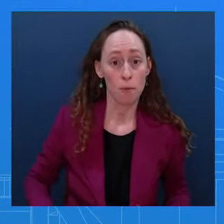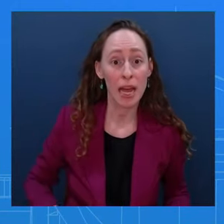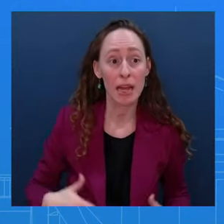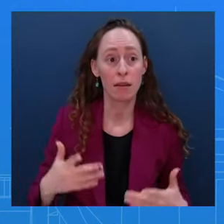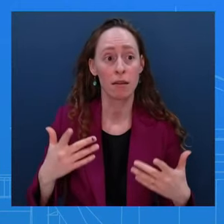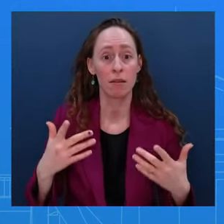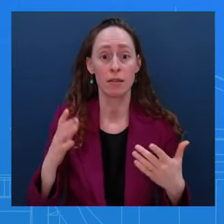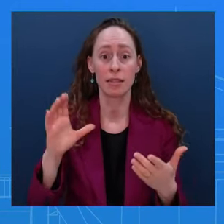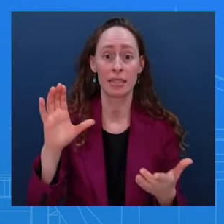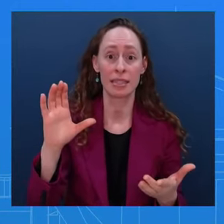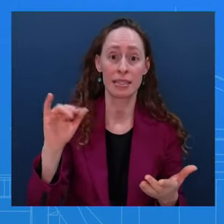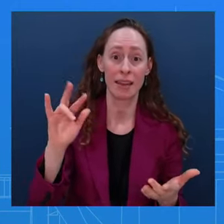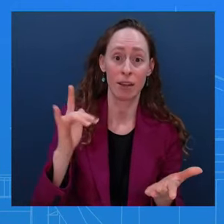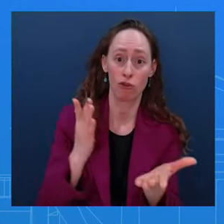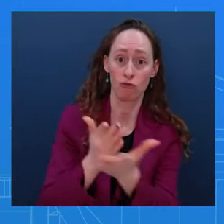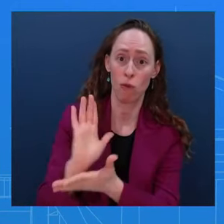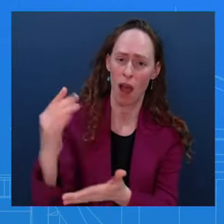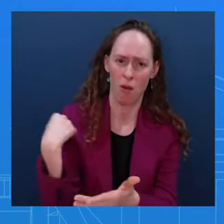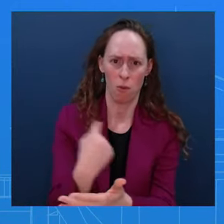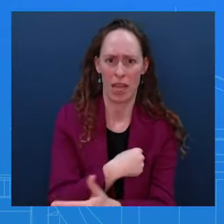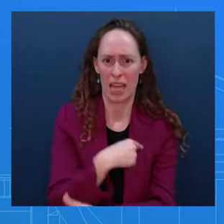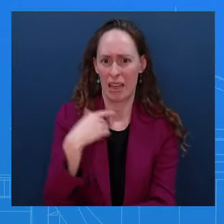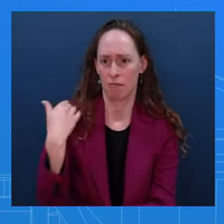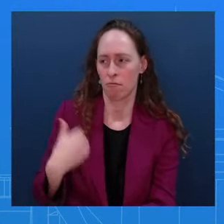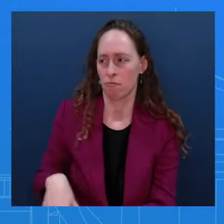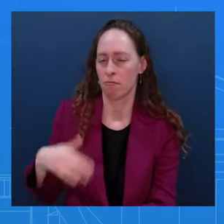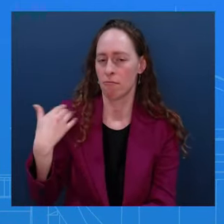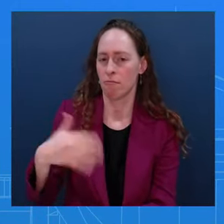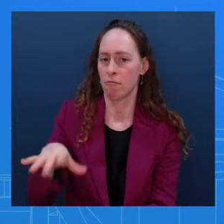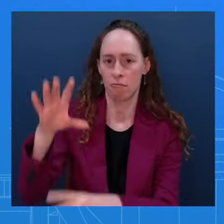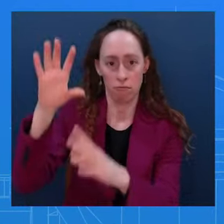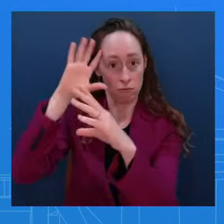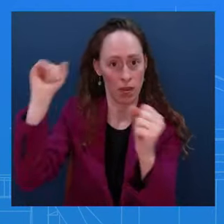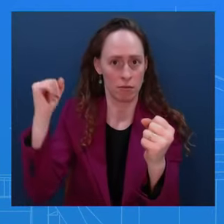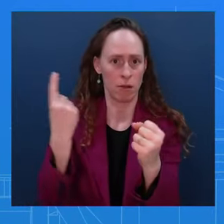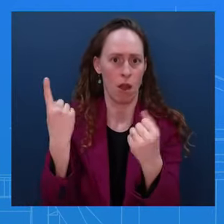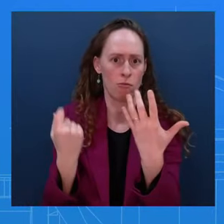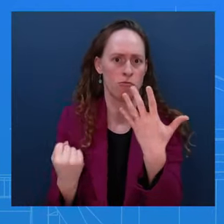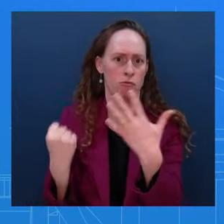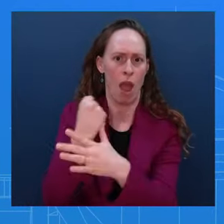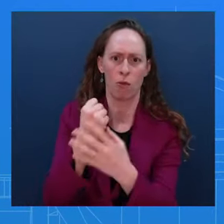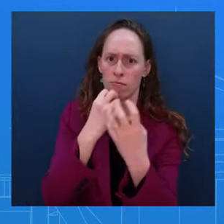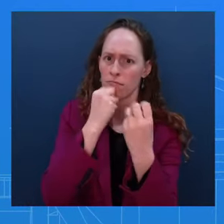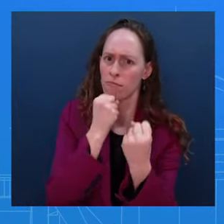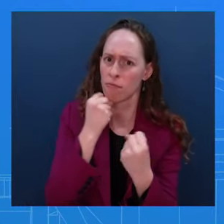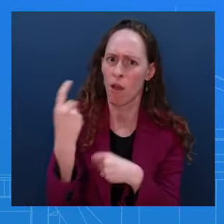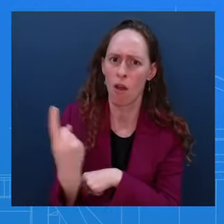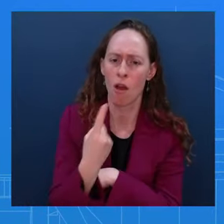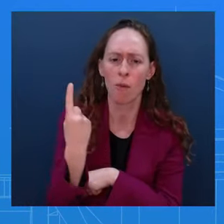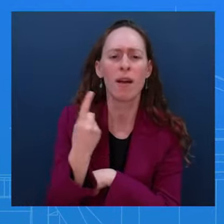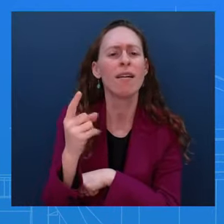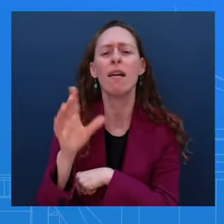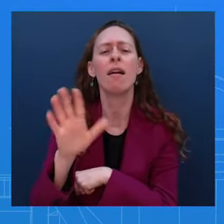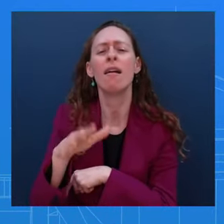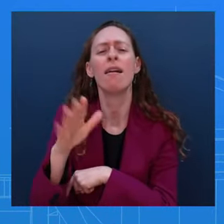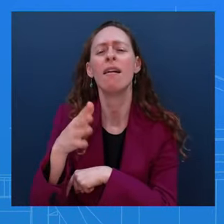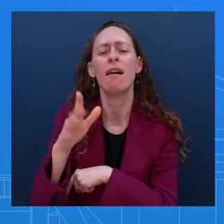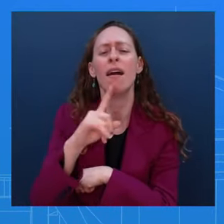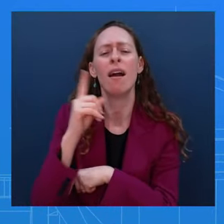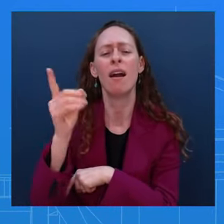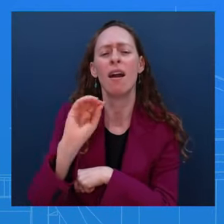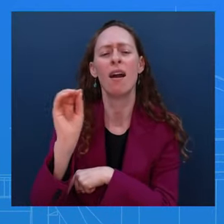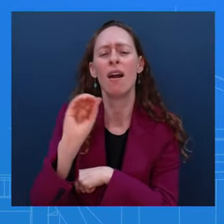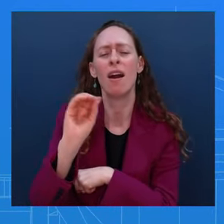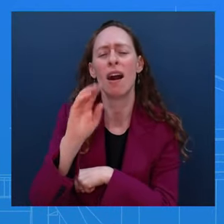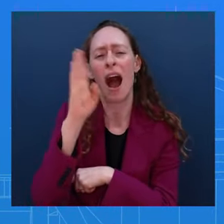of President Biden's foreign policy. There's not a conversation he has anywhere in the world with foreign leaders where he's not raising issues and concerns about human